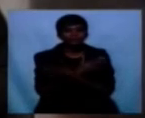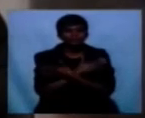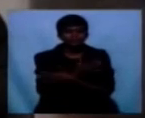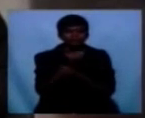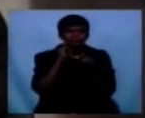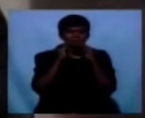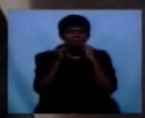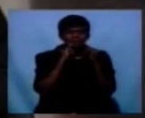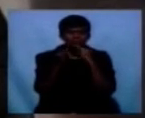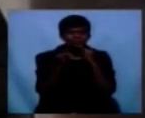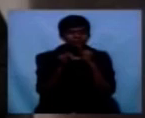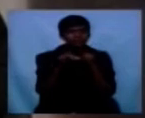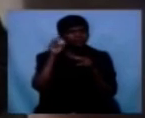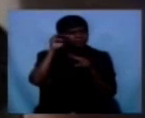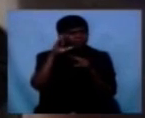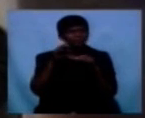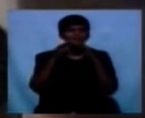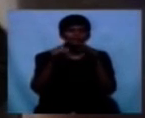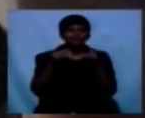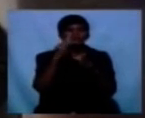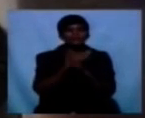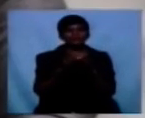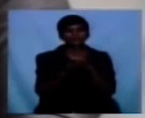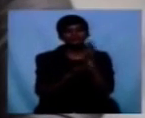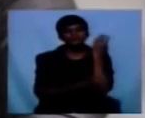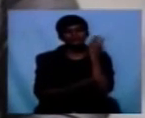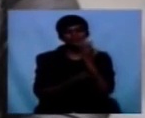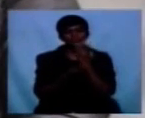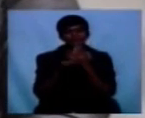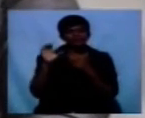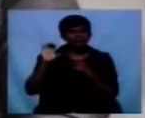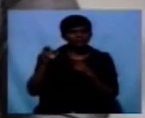and our guest this evening was the Minister of Housing and Infrastructure Development,